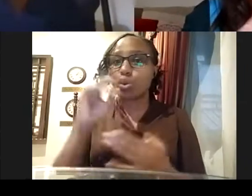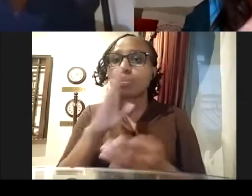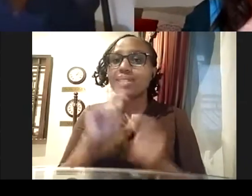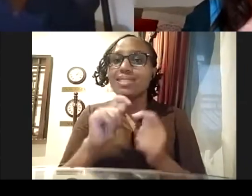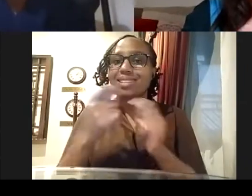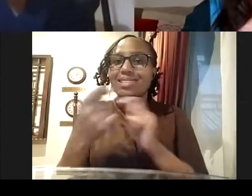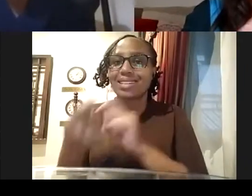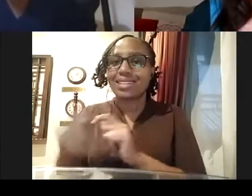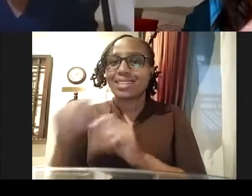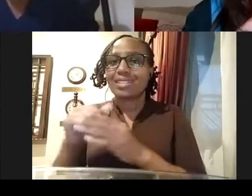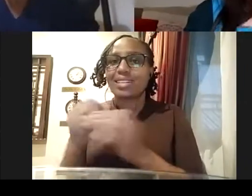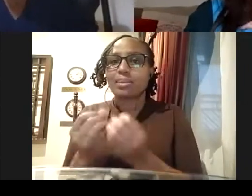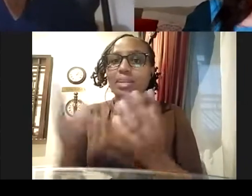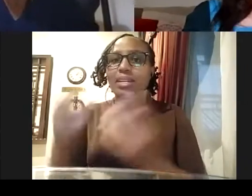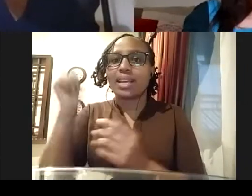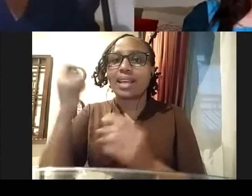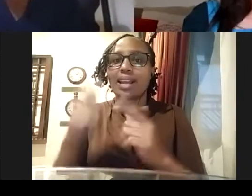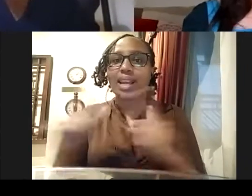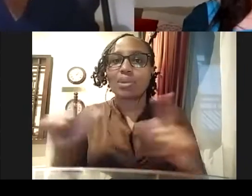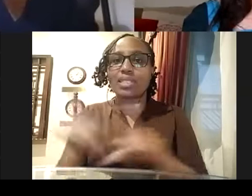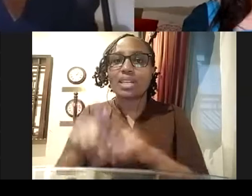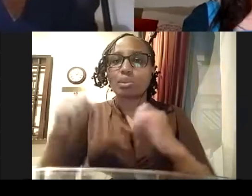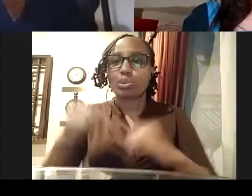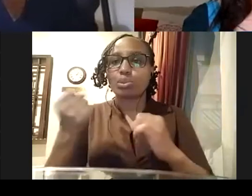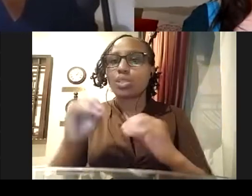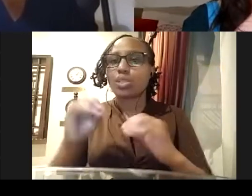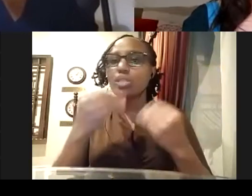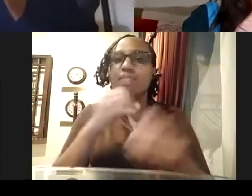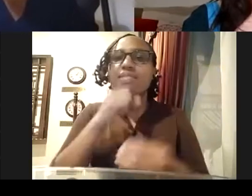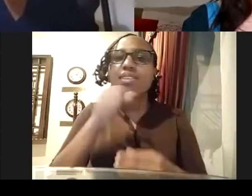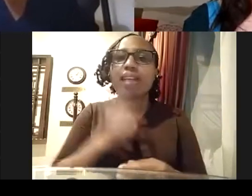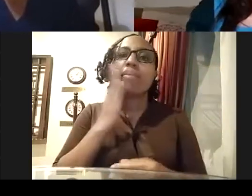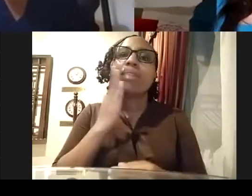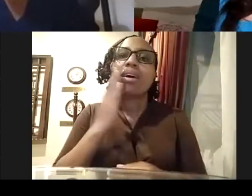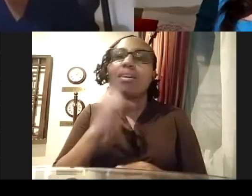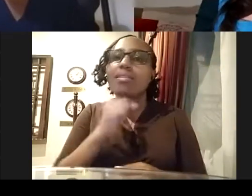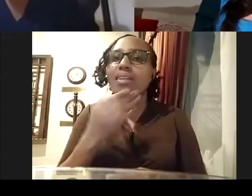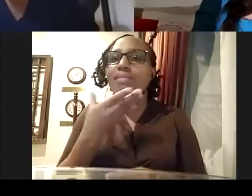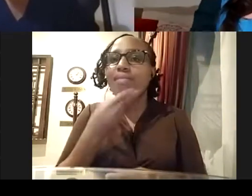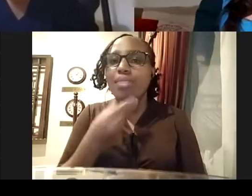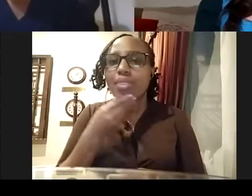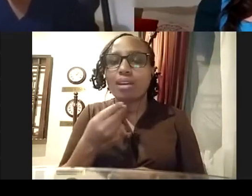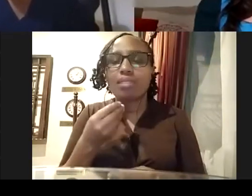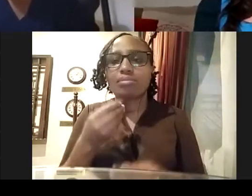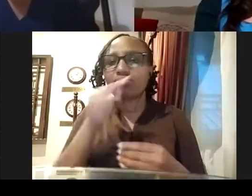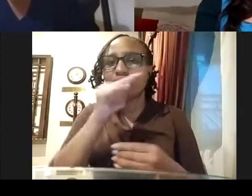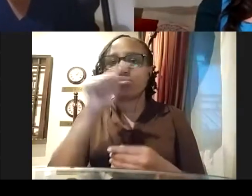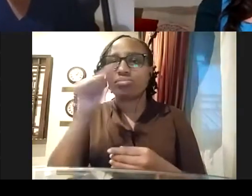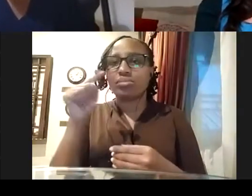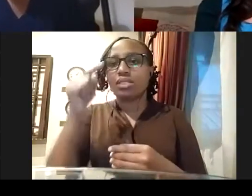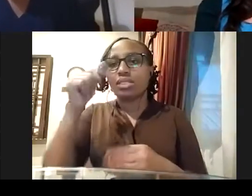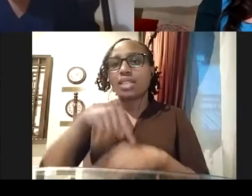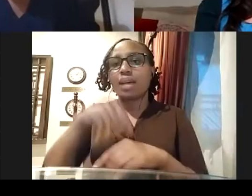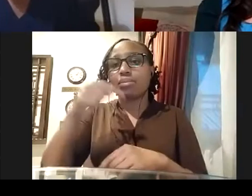many Kenyan languages as possible so we could read it to our grandmothers and our grandfathers, because I think that when we think about our history and our